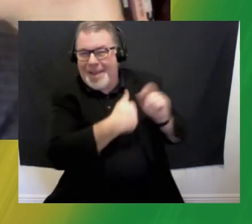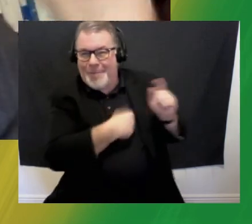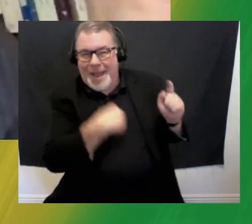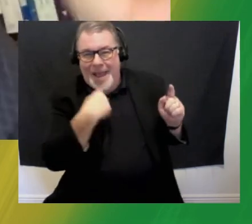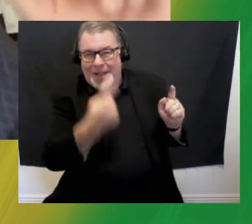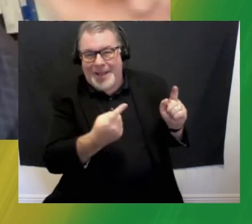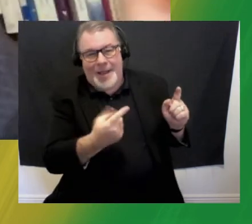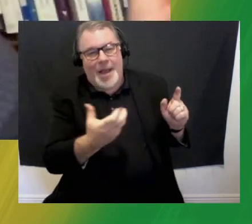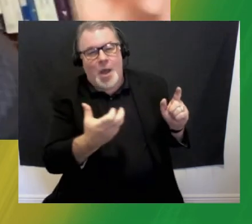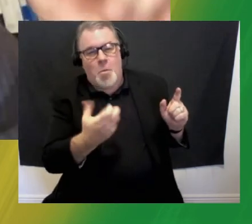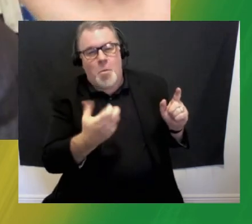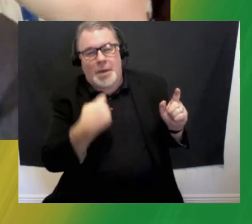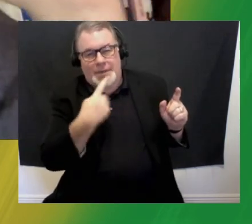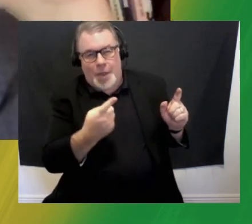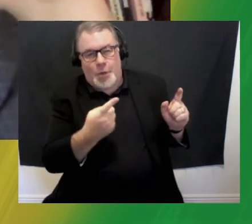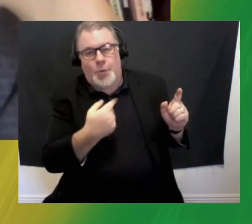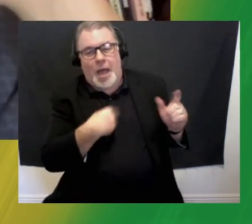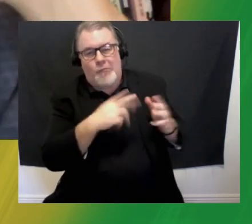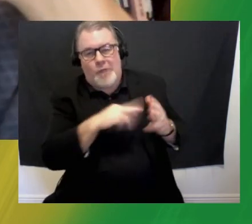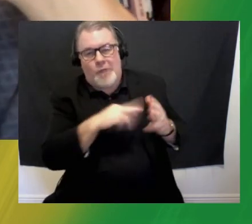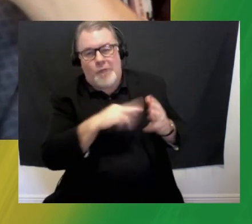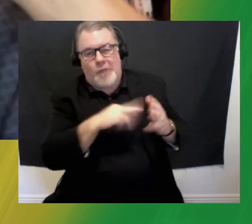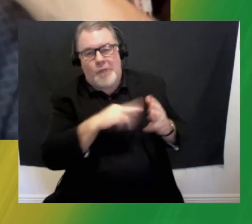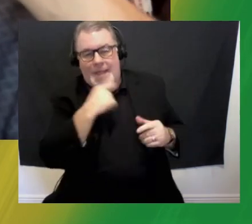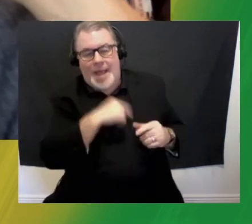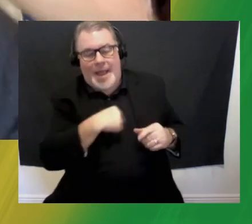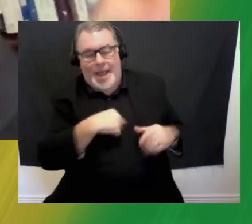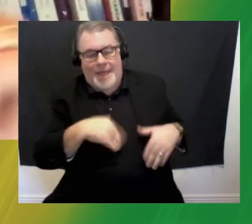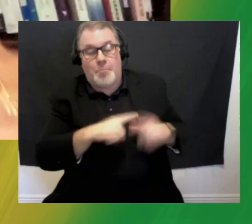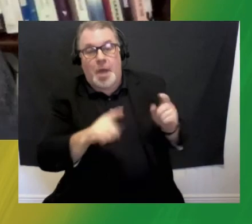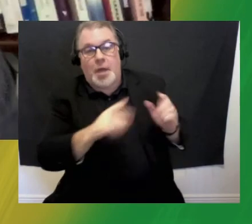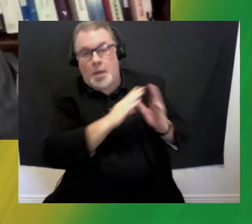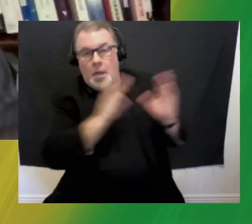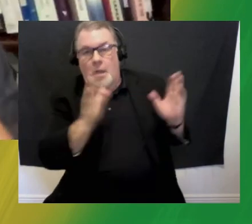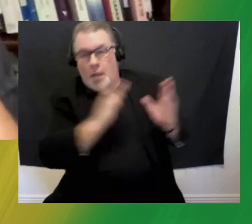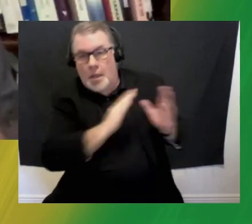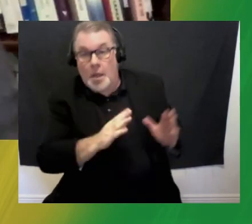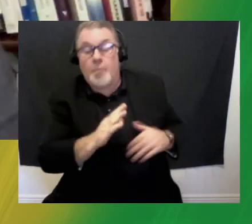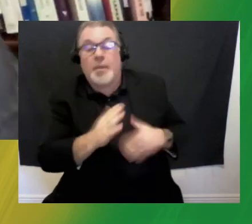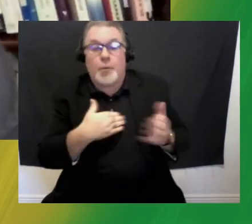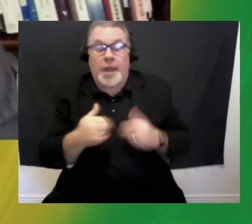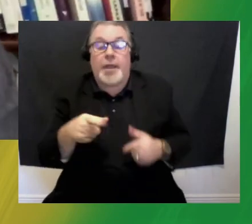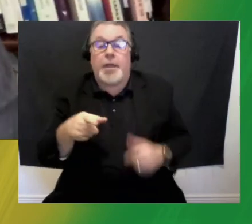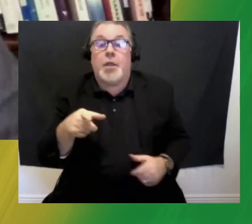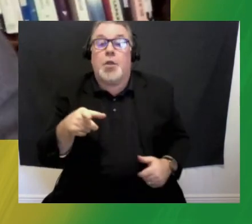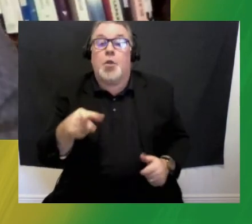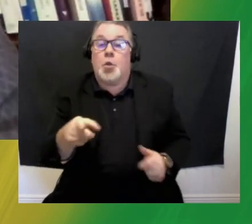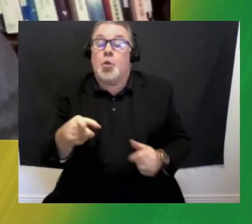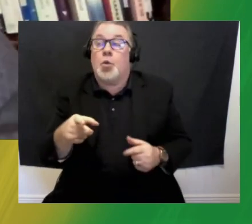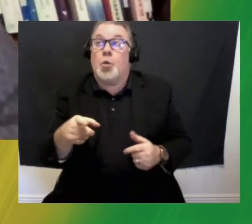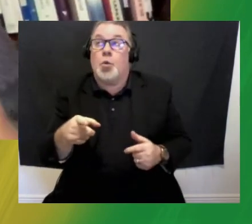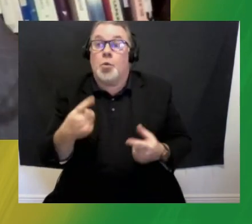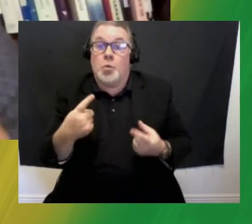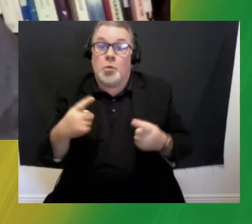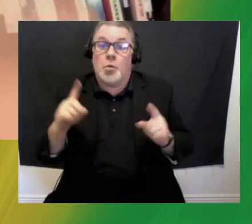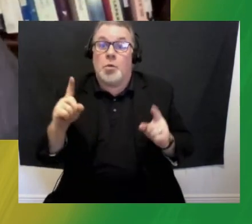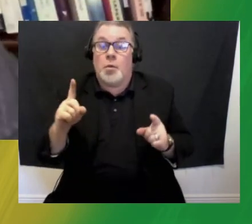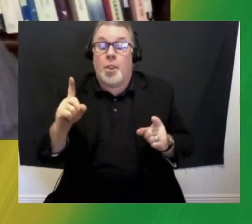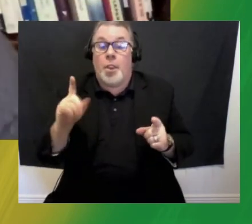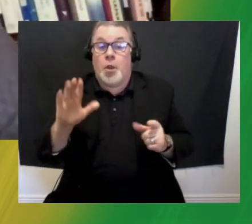read all these. That'd be a lie. I have not. But if you come to your anti-racism, if you come to